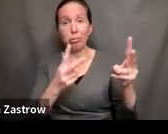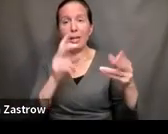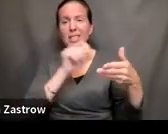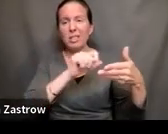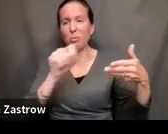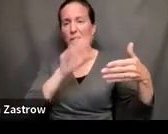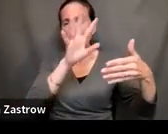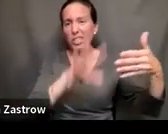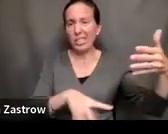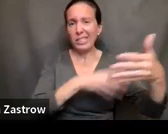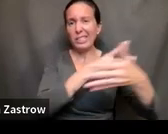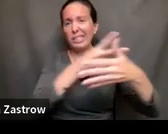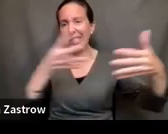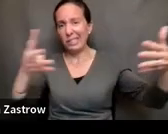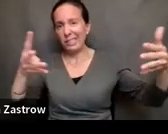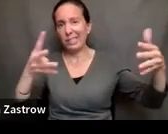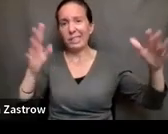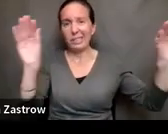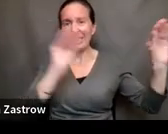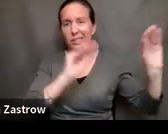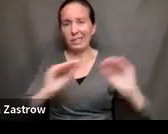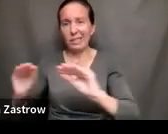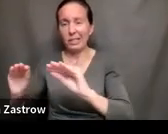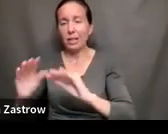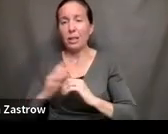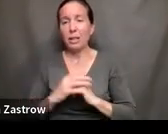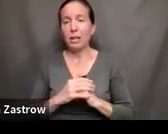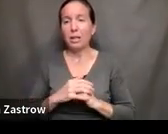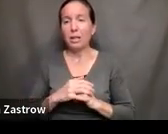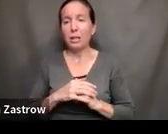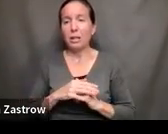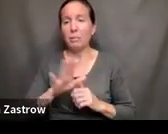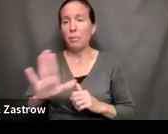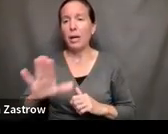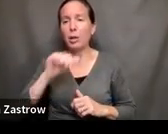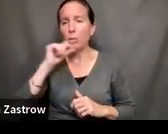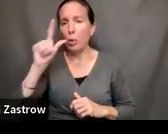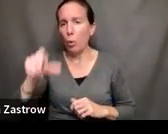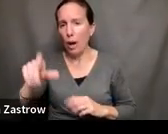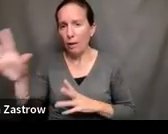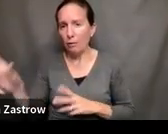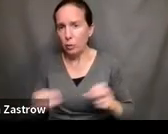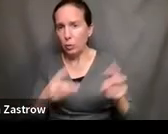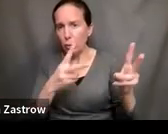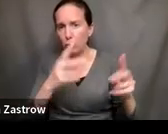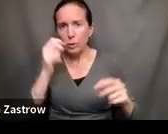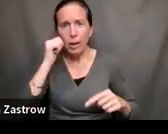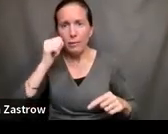So it hurts me to say, but no, you don't have to do that.